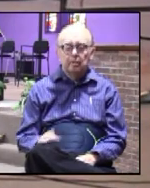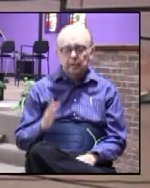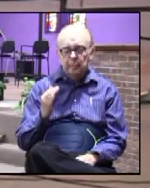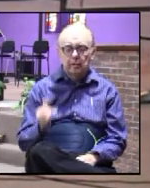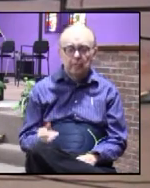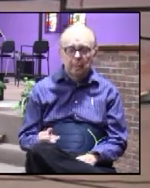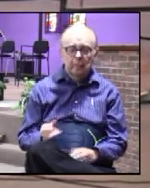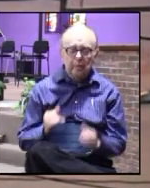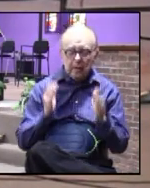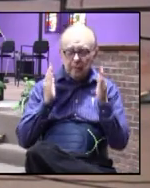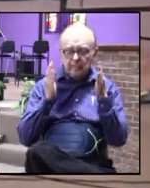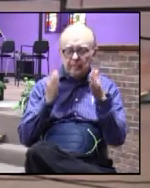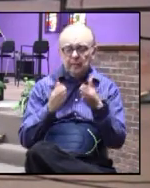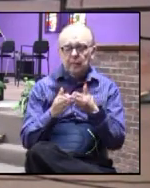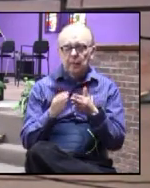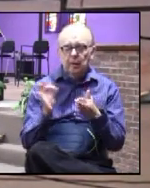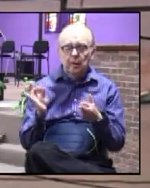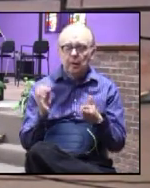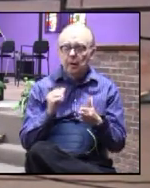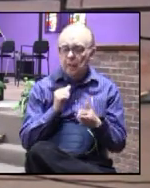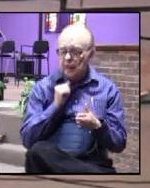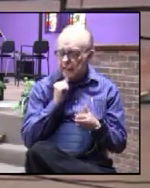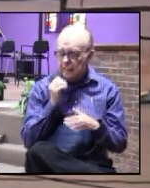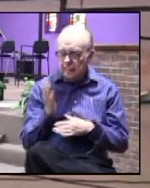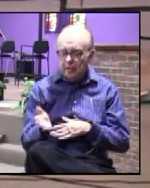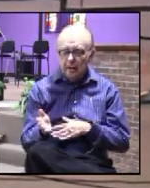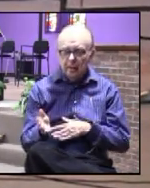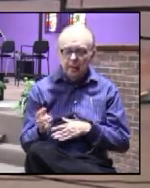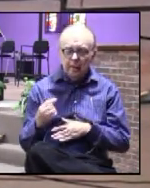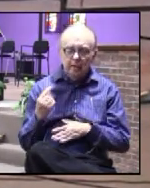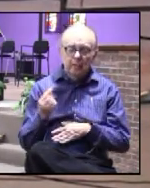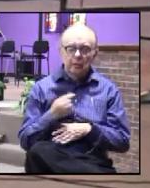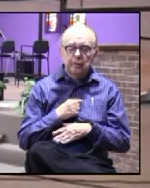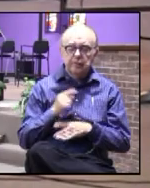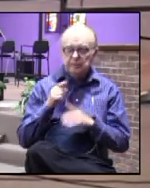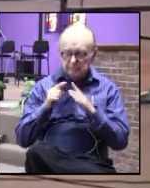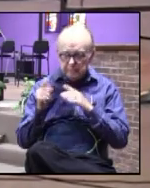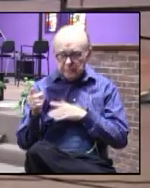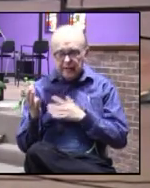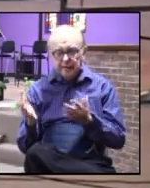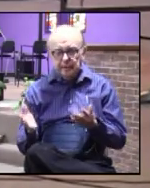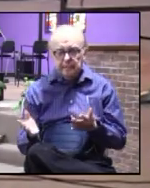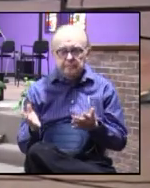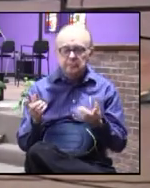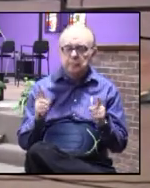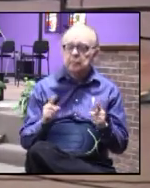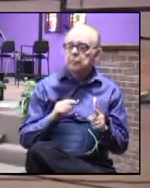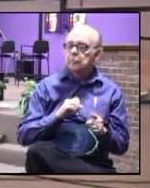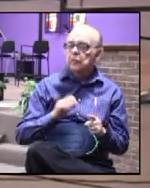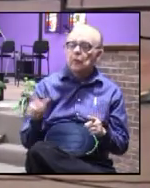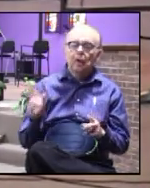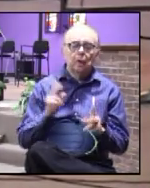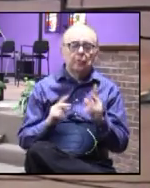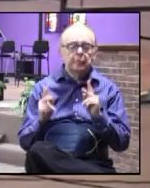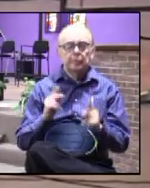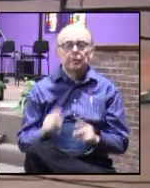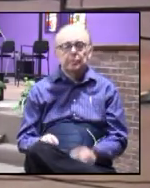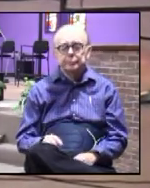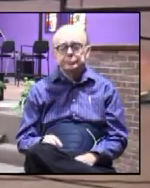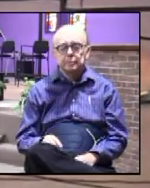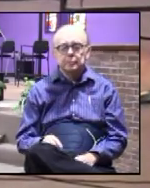Because the focus is not there. We're distracted. It happens to all of us.